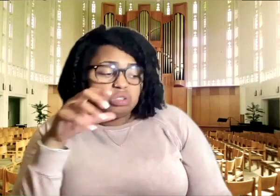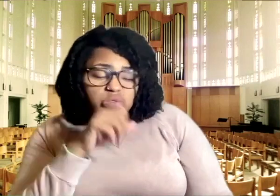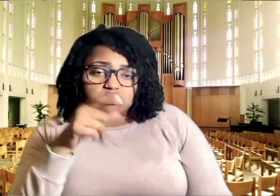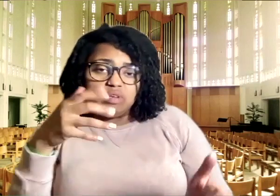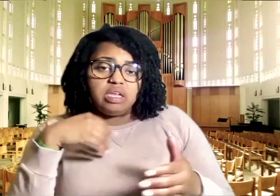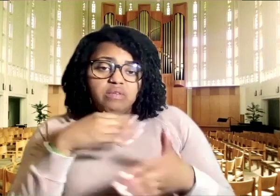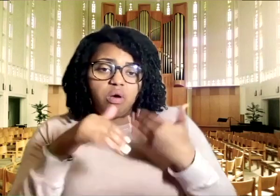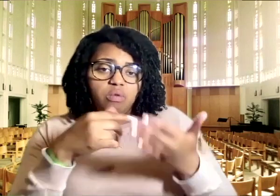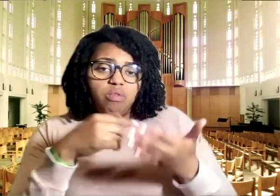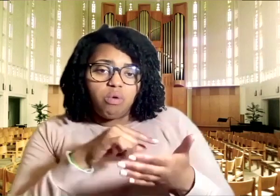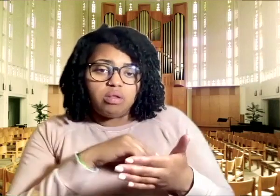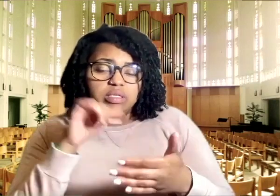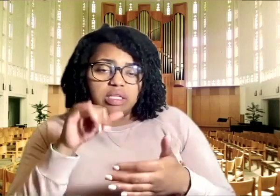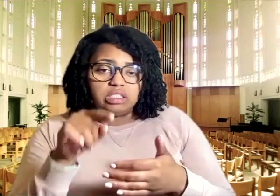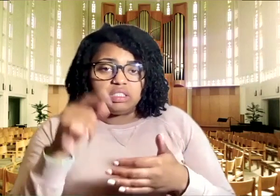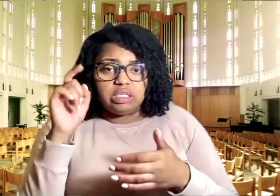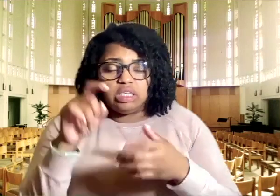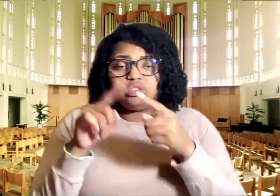for herself.